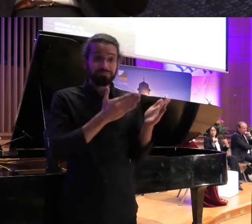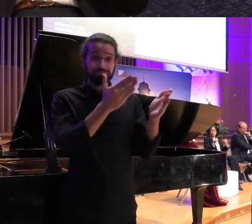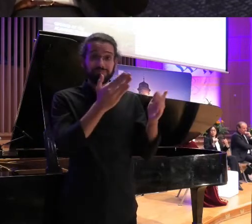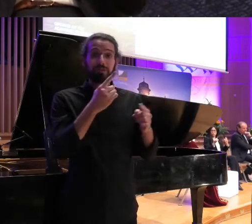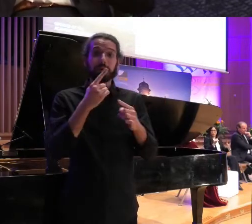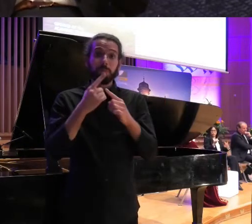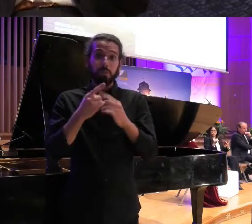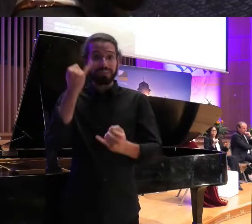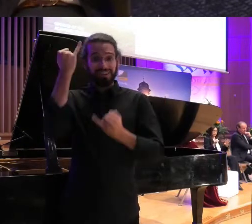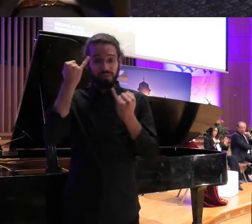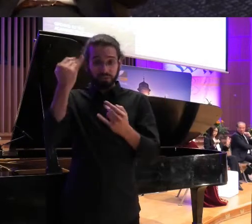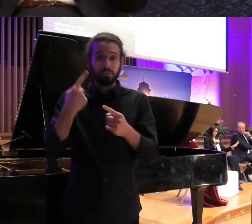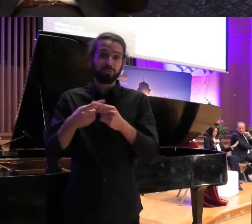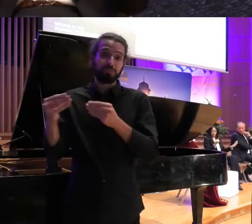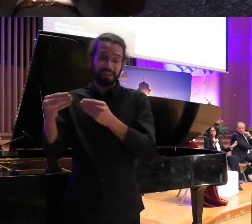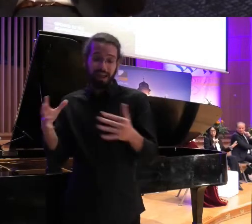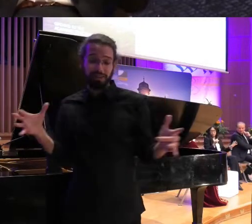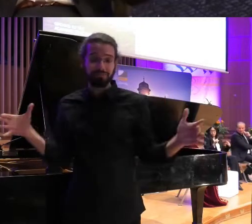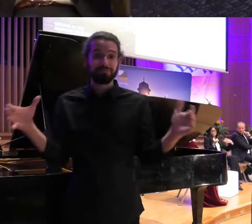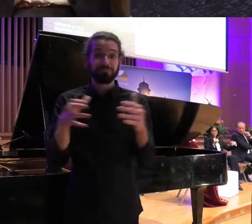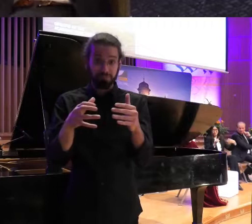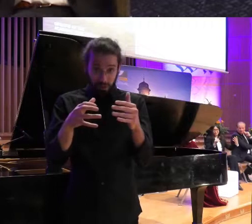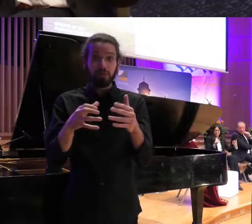innovation can really bring the world